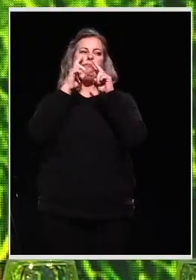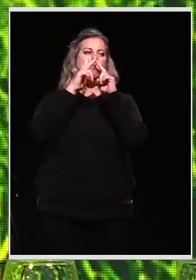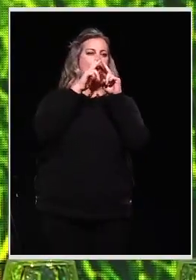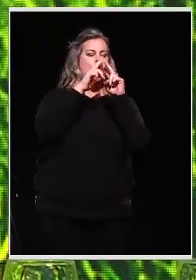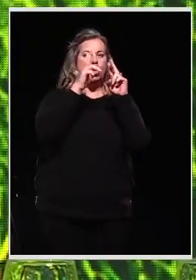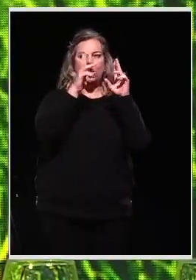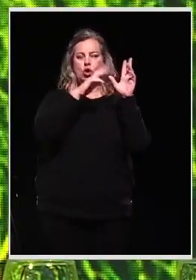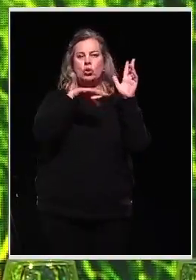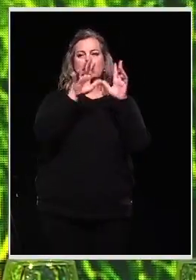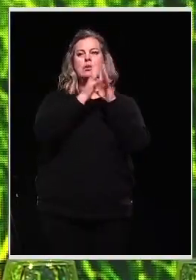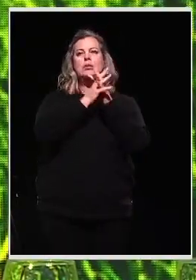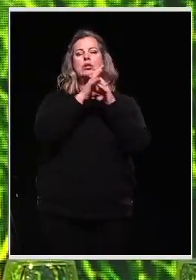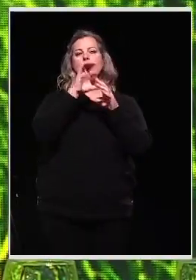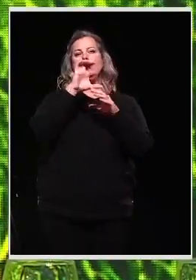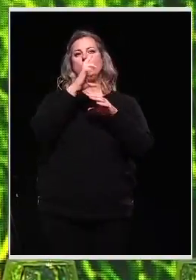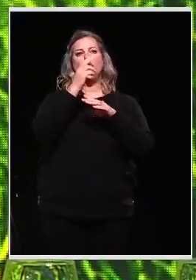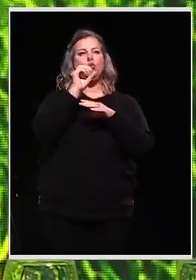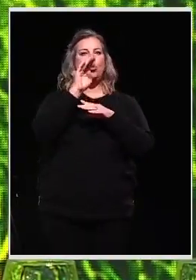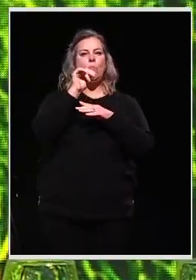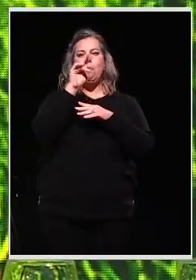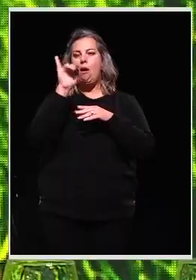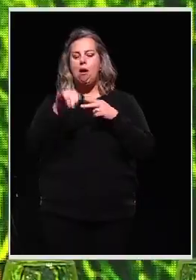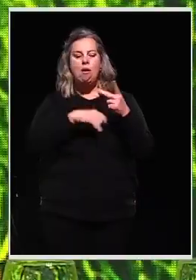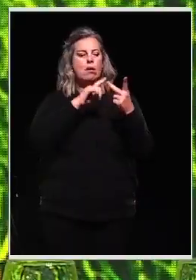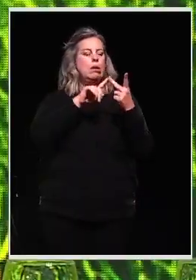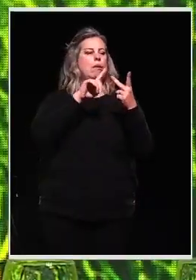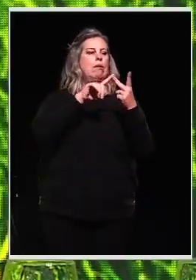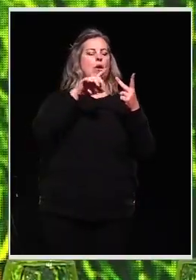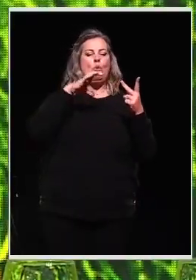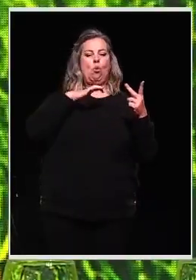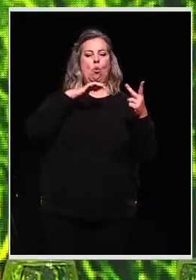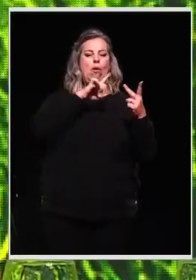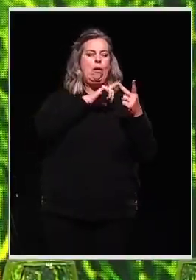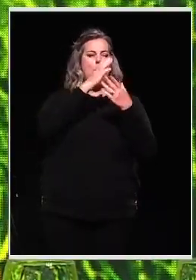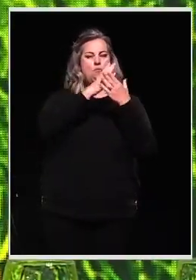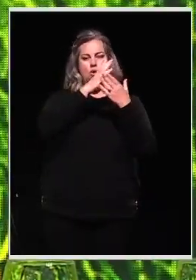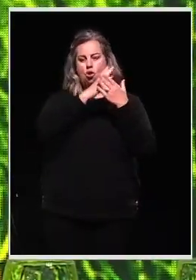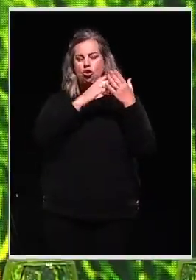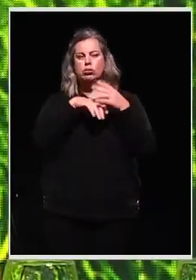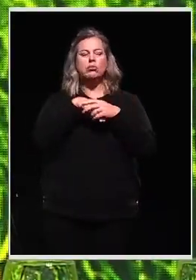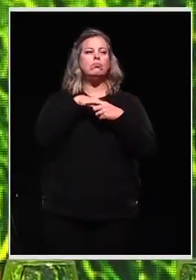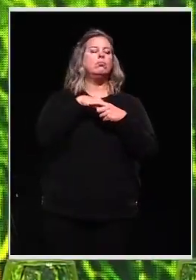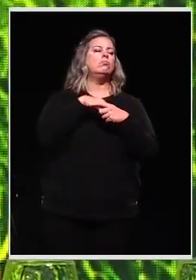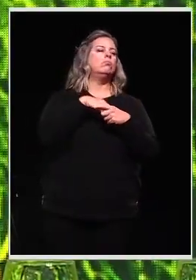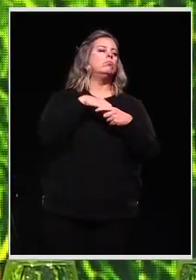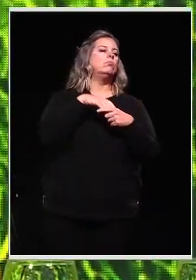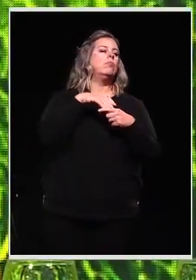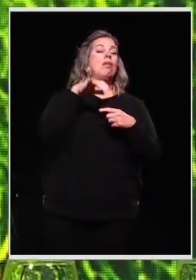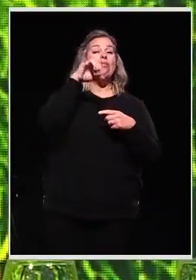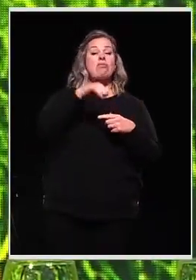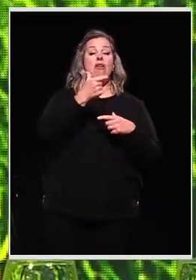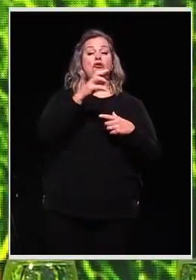Fund, Chobani, the Cornell, different elements of Cornell. And this particular grant,